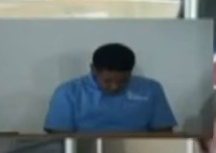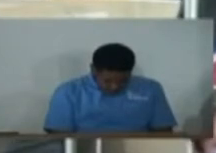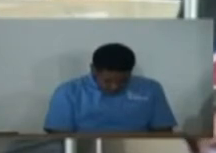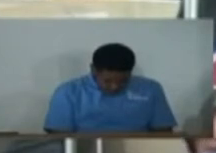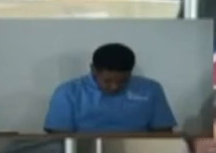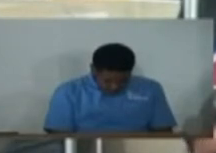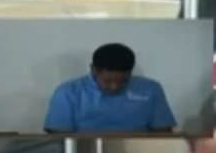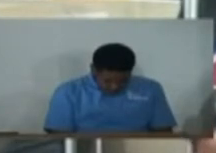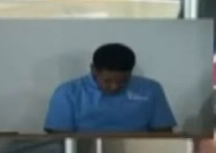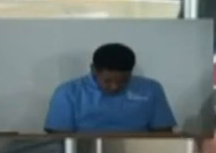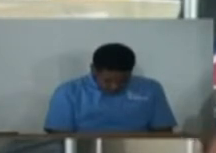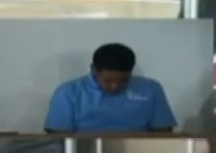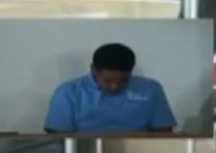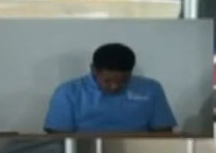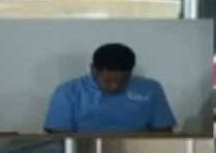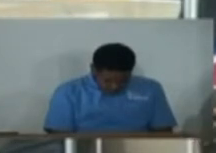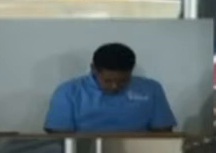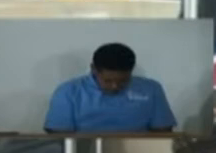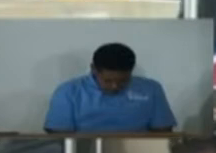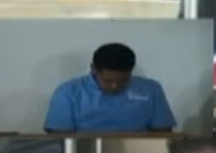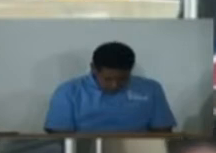to